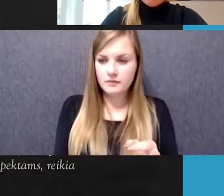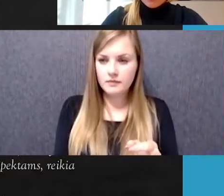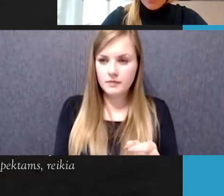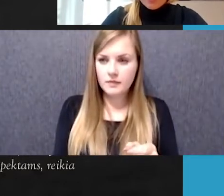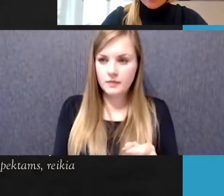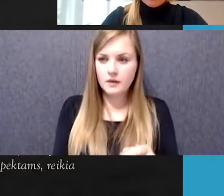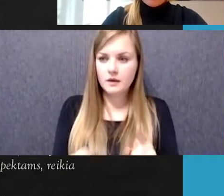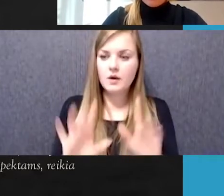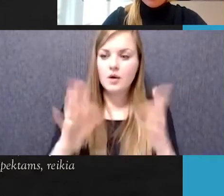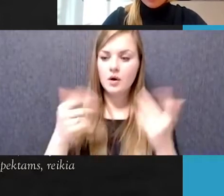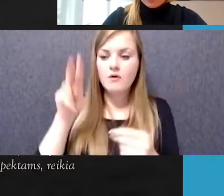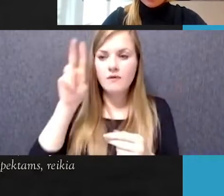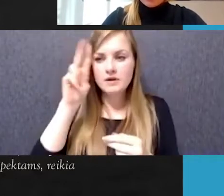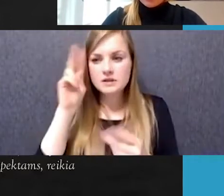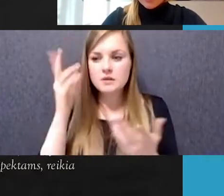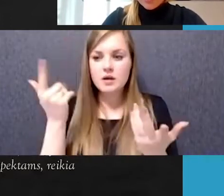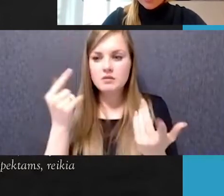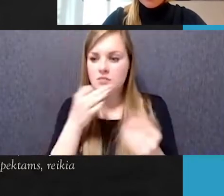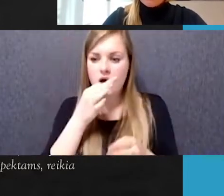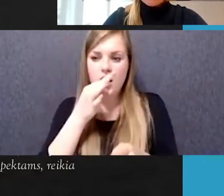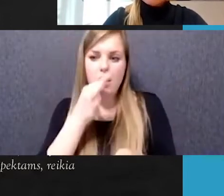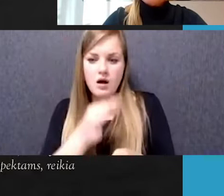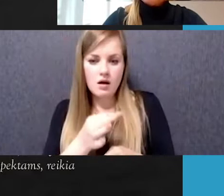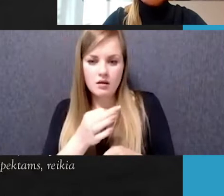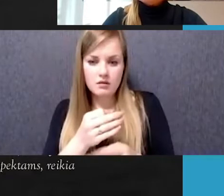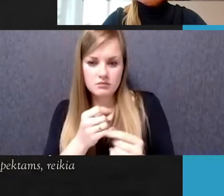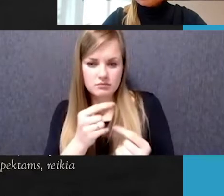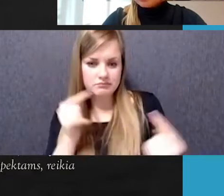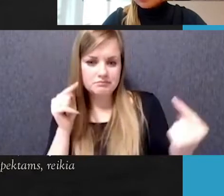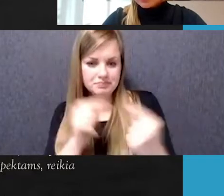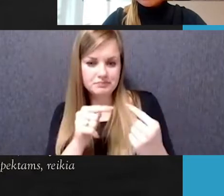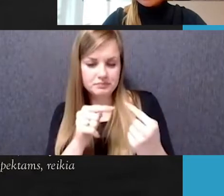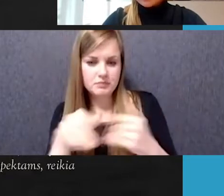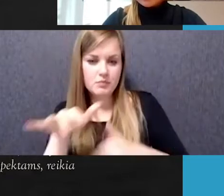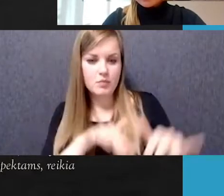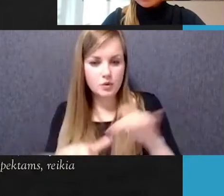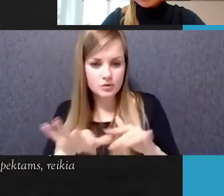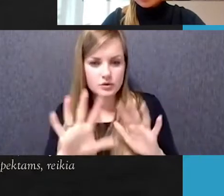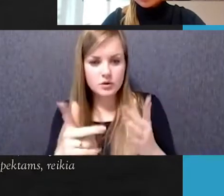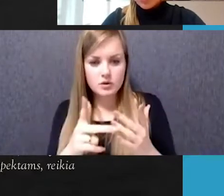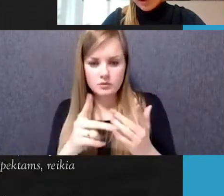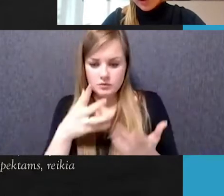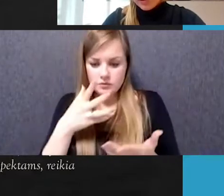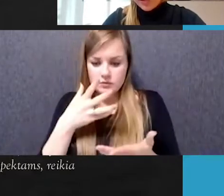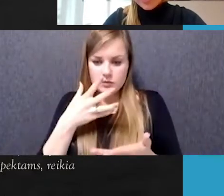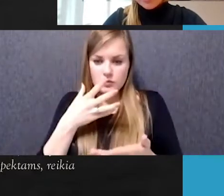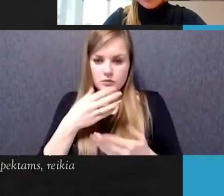and the state, when the state refused to start the